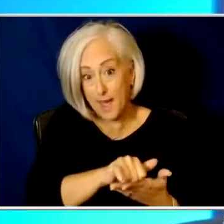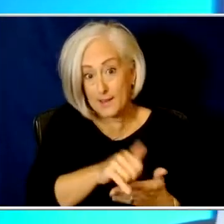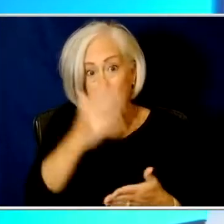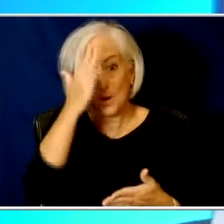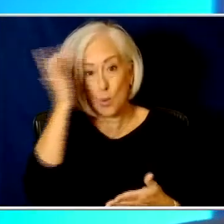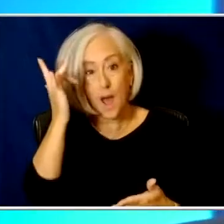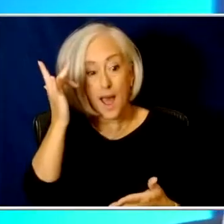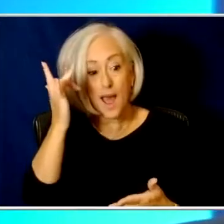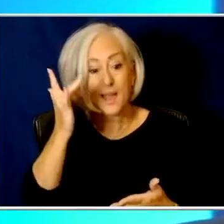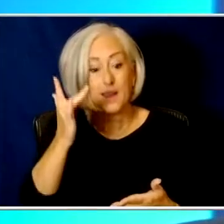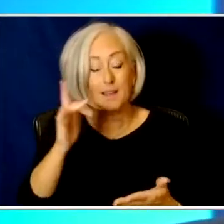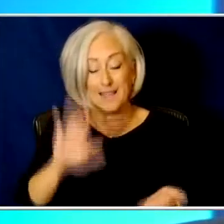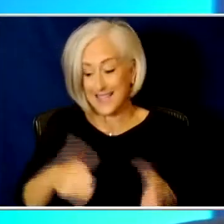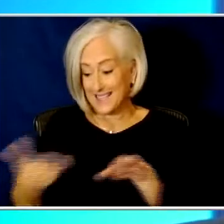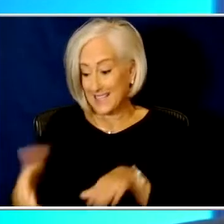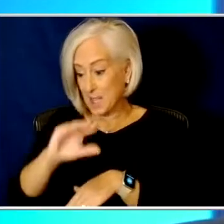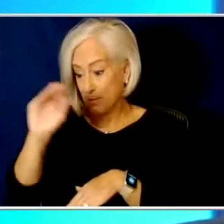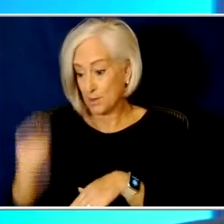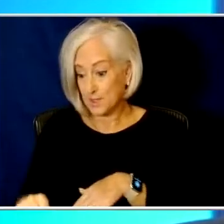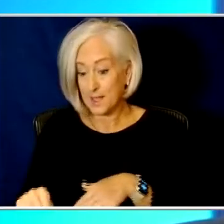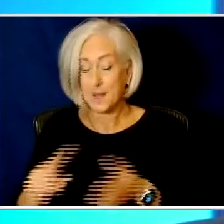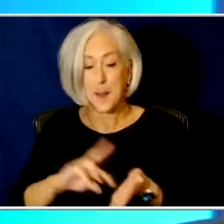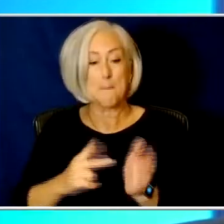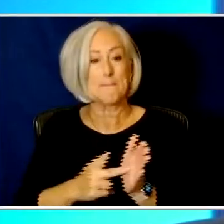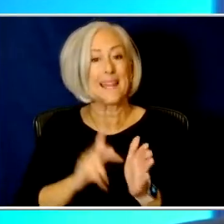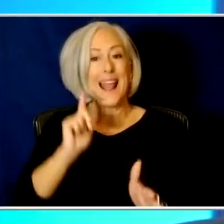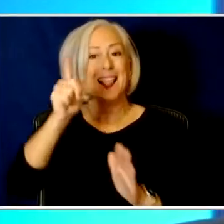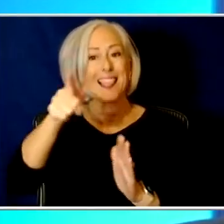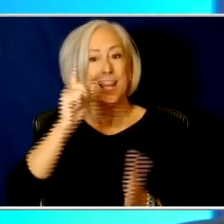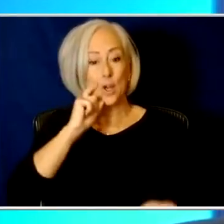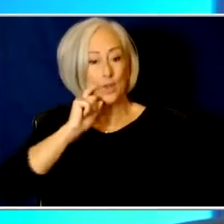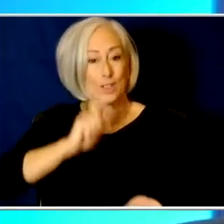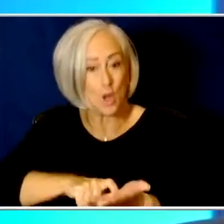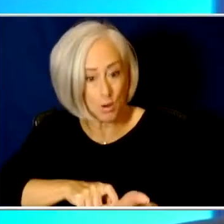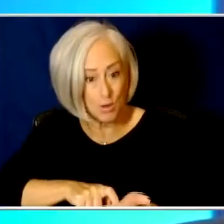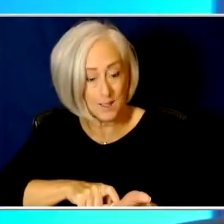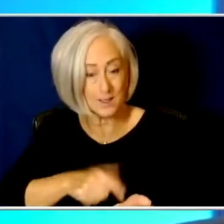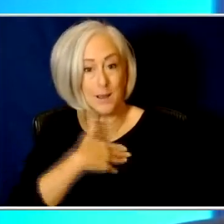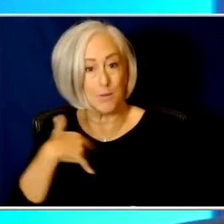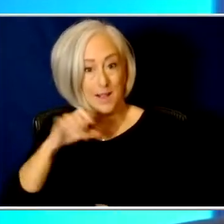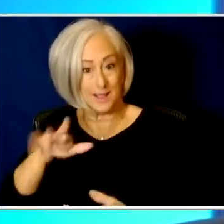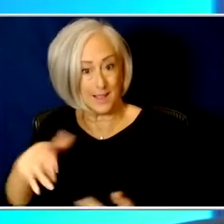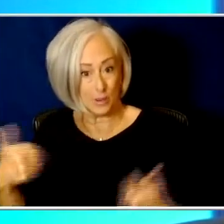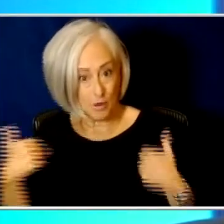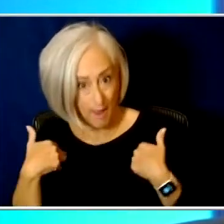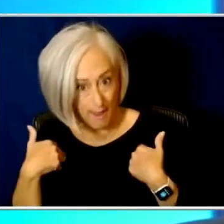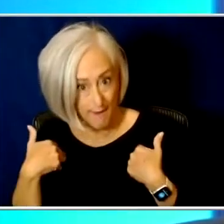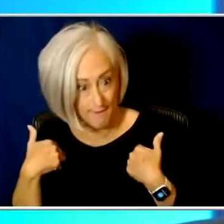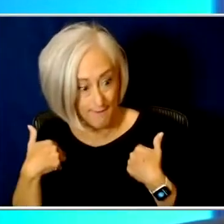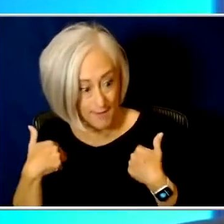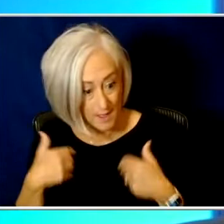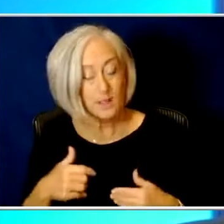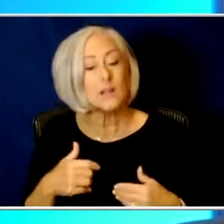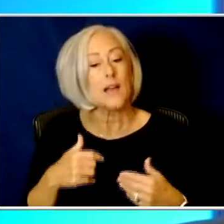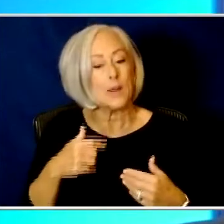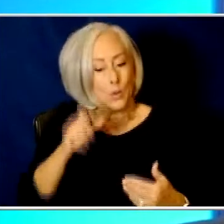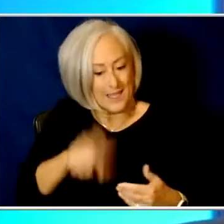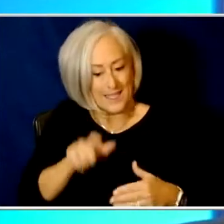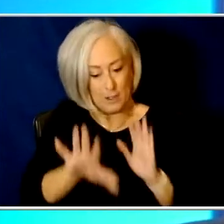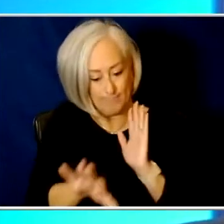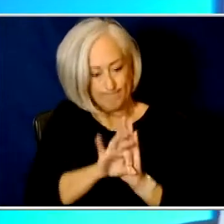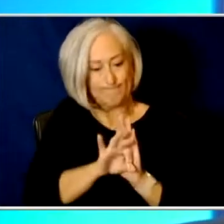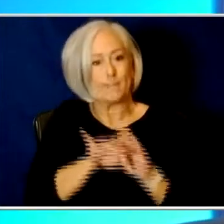and then not having access to those treatments which are important to increase your mortality or decrease your mortality. So it's a